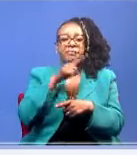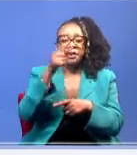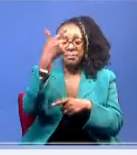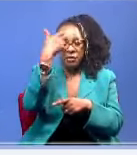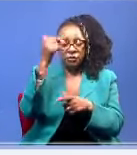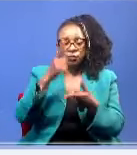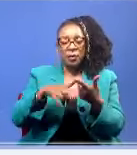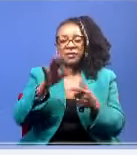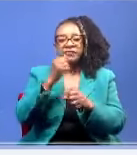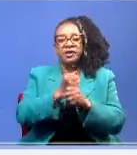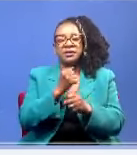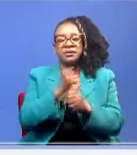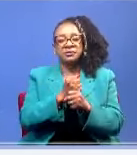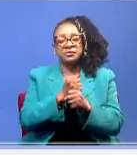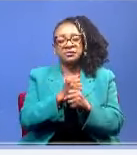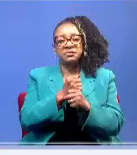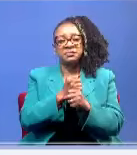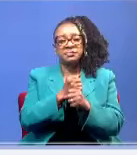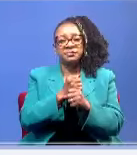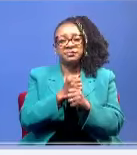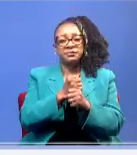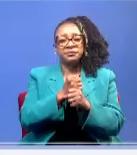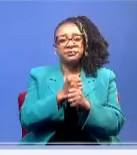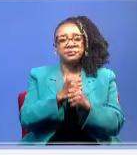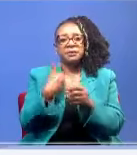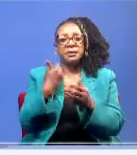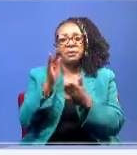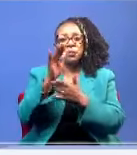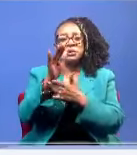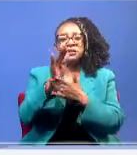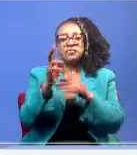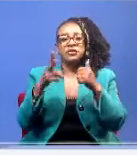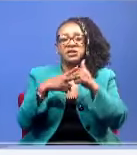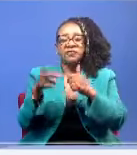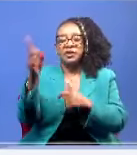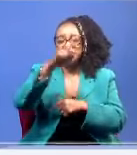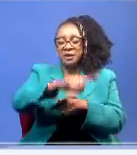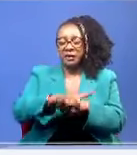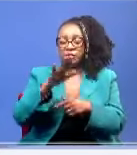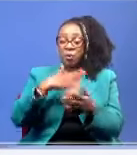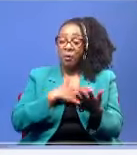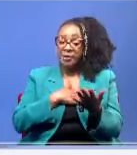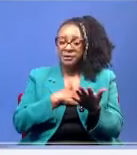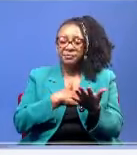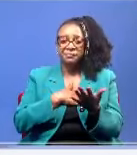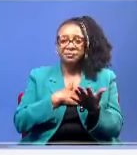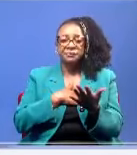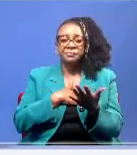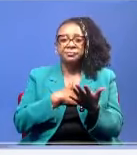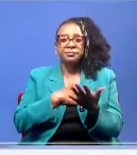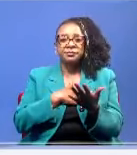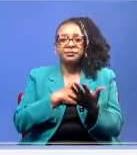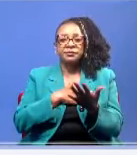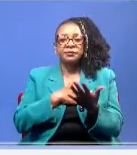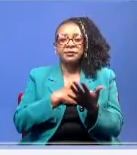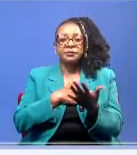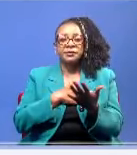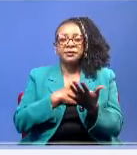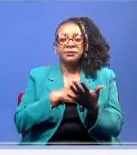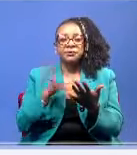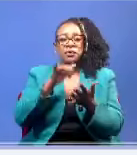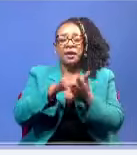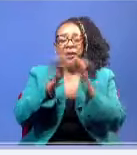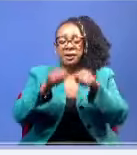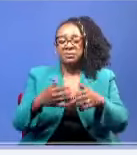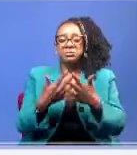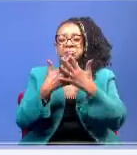alleged to have committed, and that I'm investing for 7 days, Your Honor, so that they can be remanded at